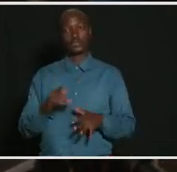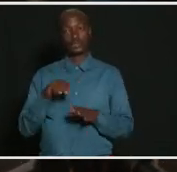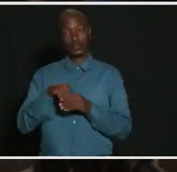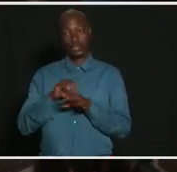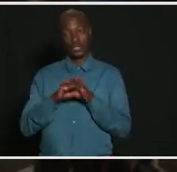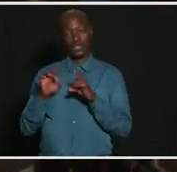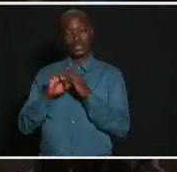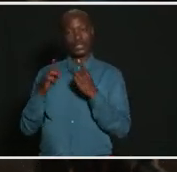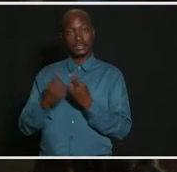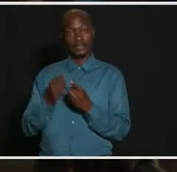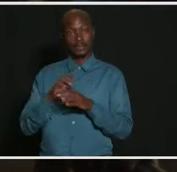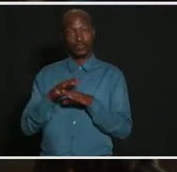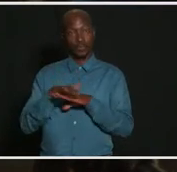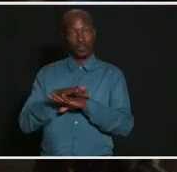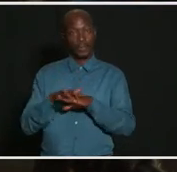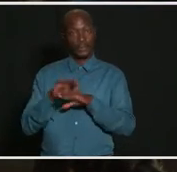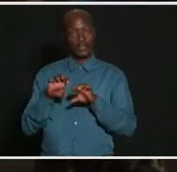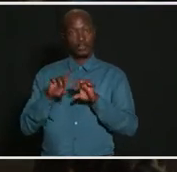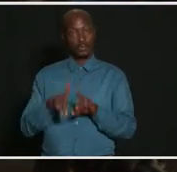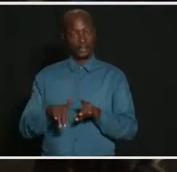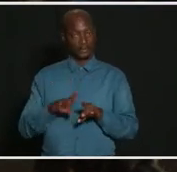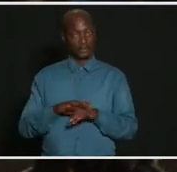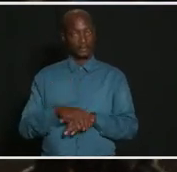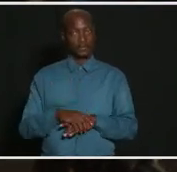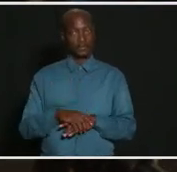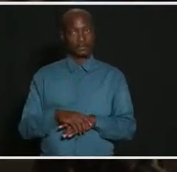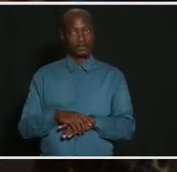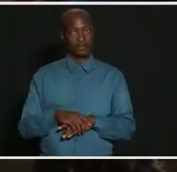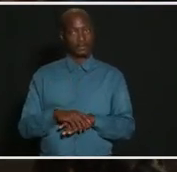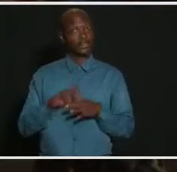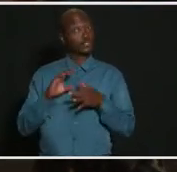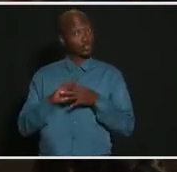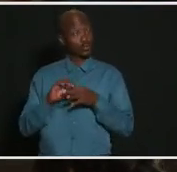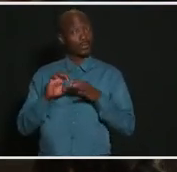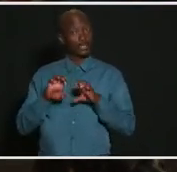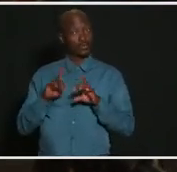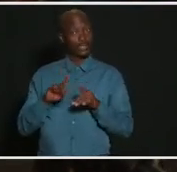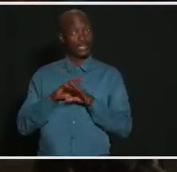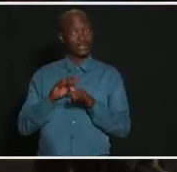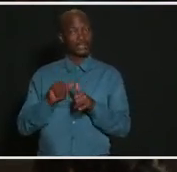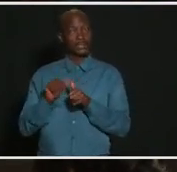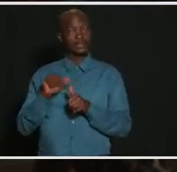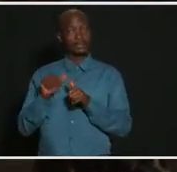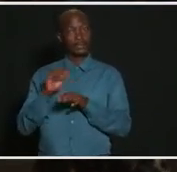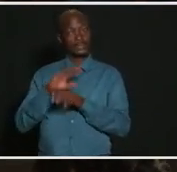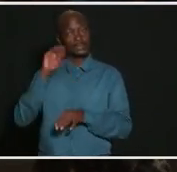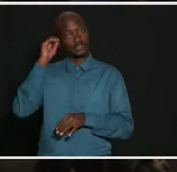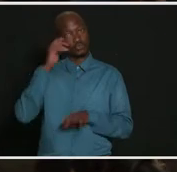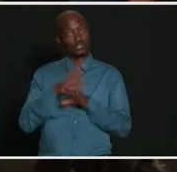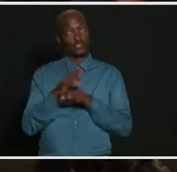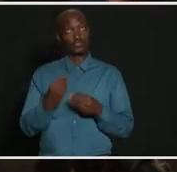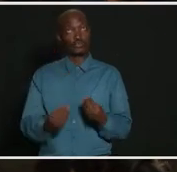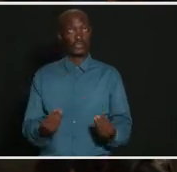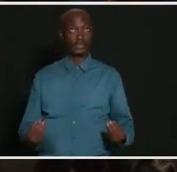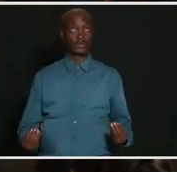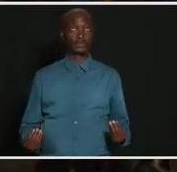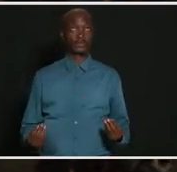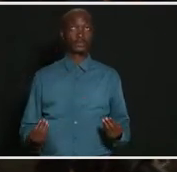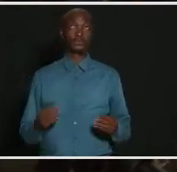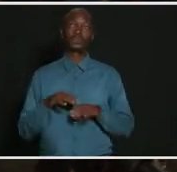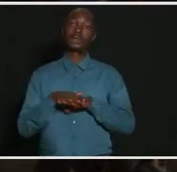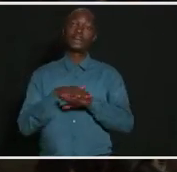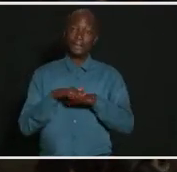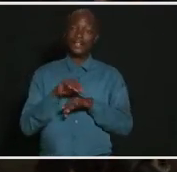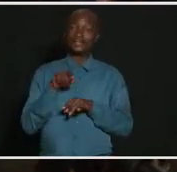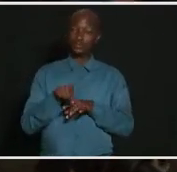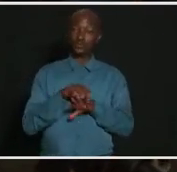the department of basic education is home education in the best interest of the child based